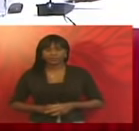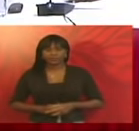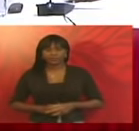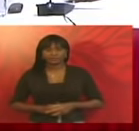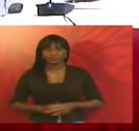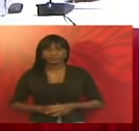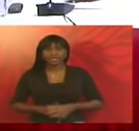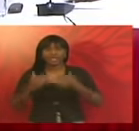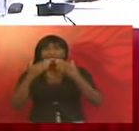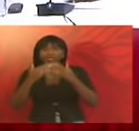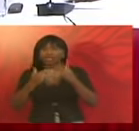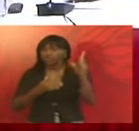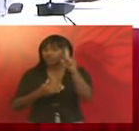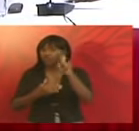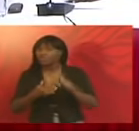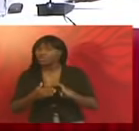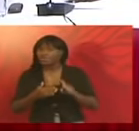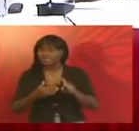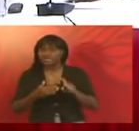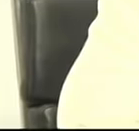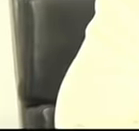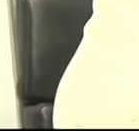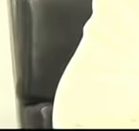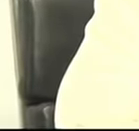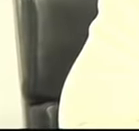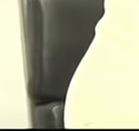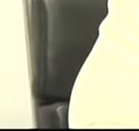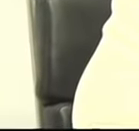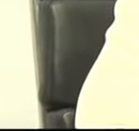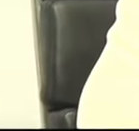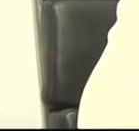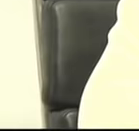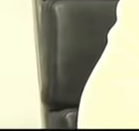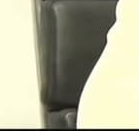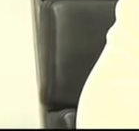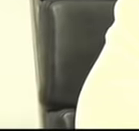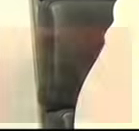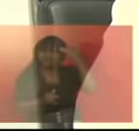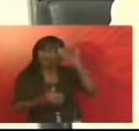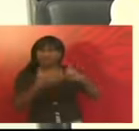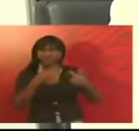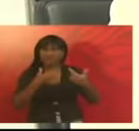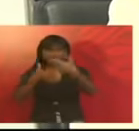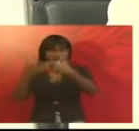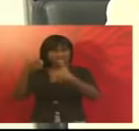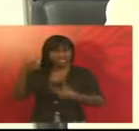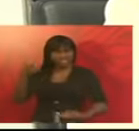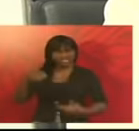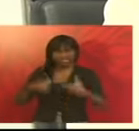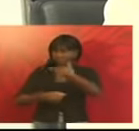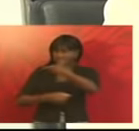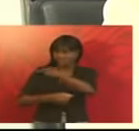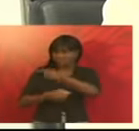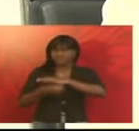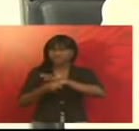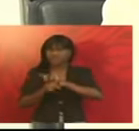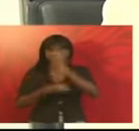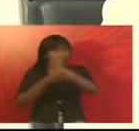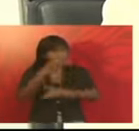Thank you for that question, and that question was an excellent question. We know that traditionally the use of vaccines